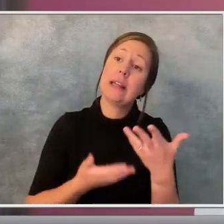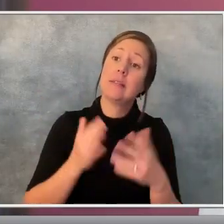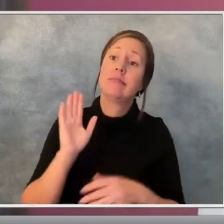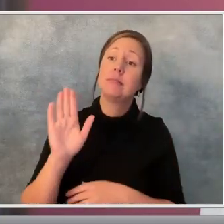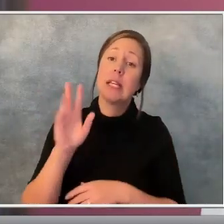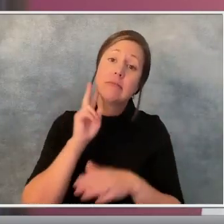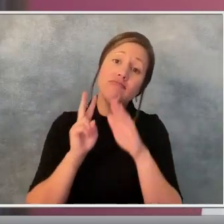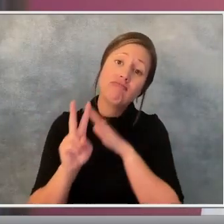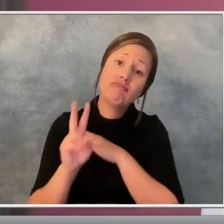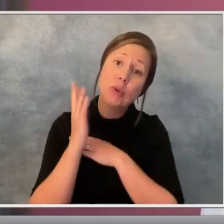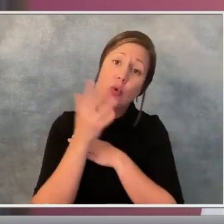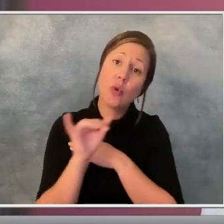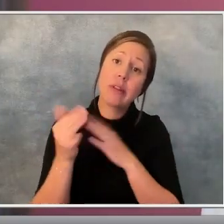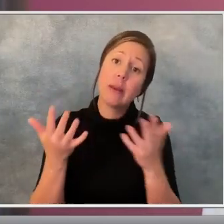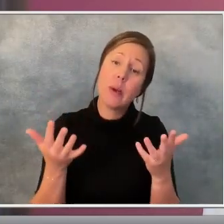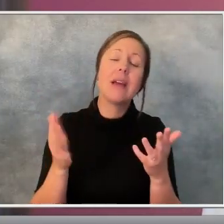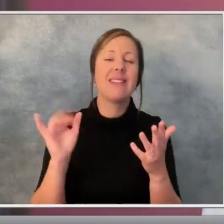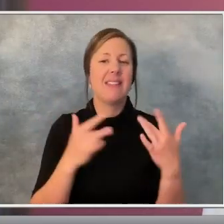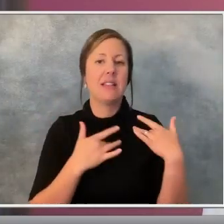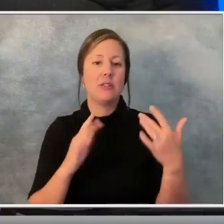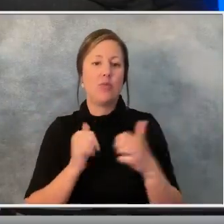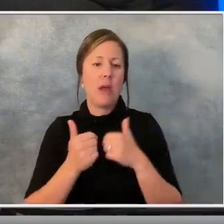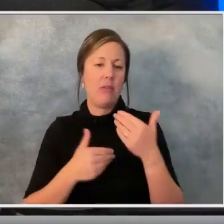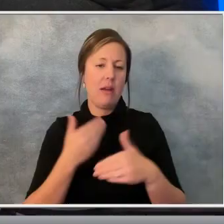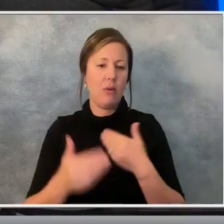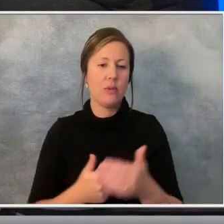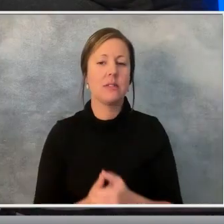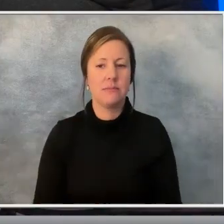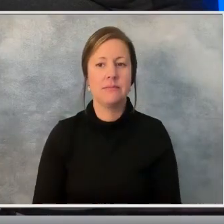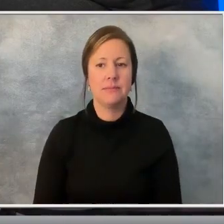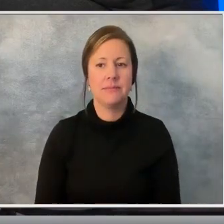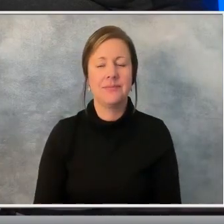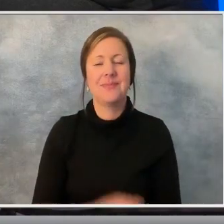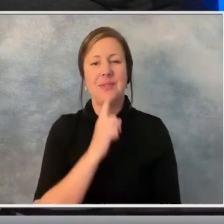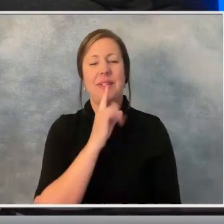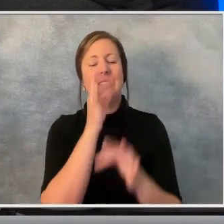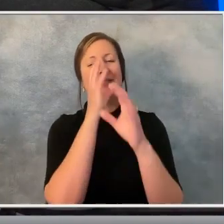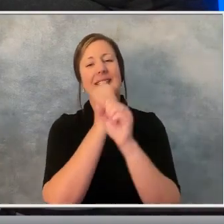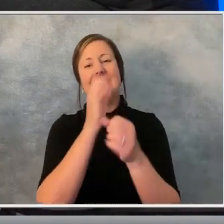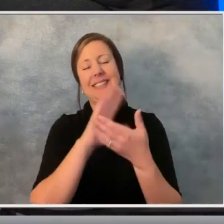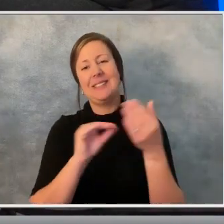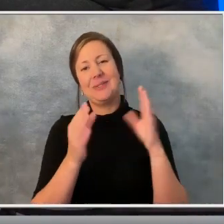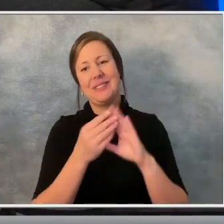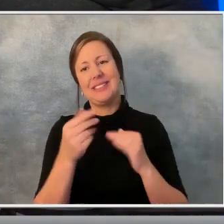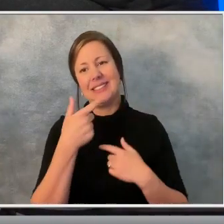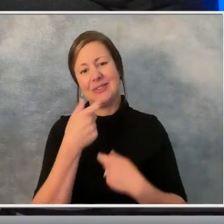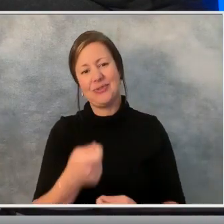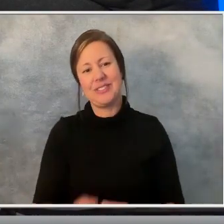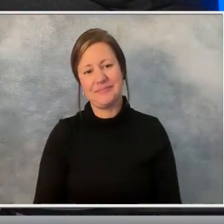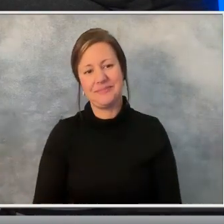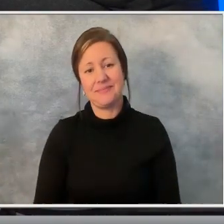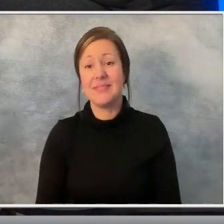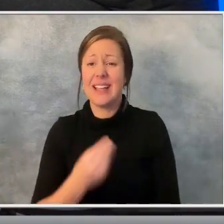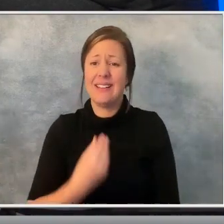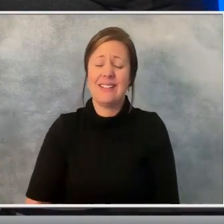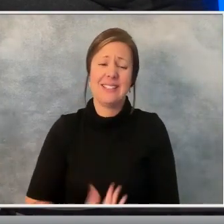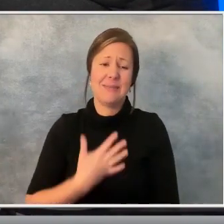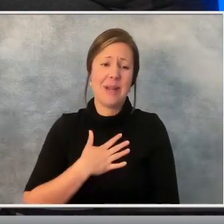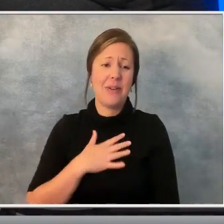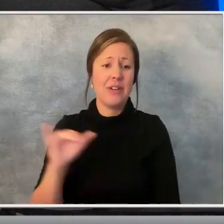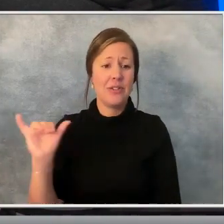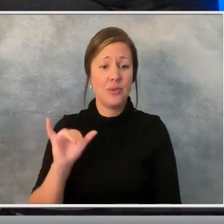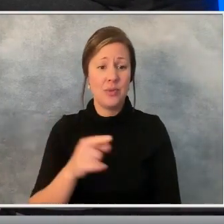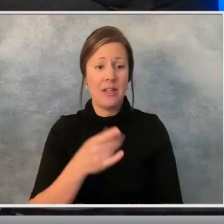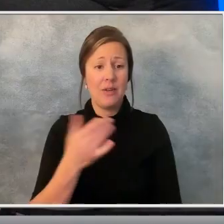That's typically how that goes. That's such a fascinating story, interesting and inspiring that you're here